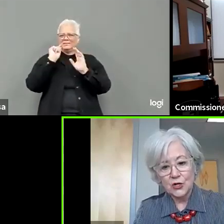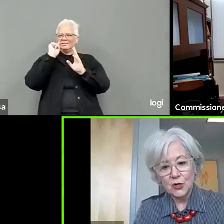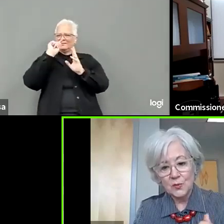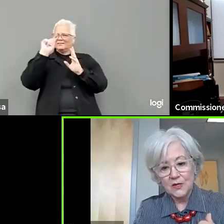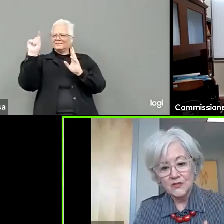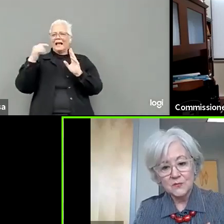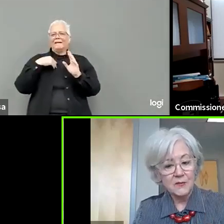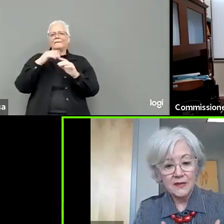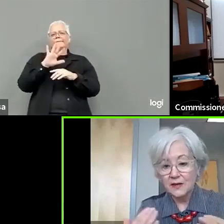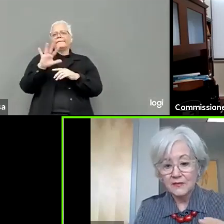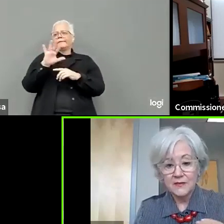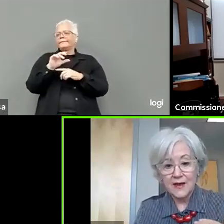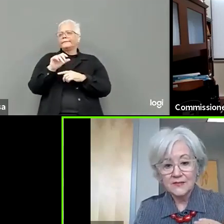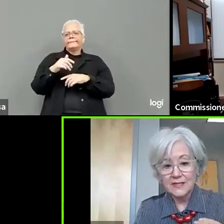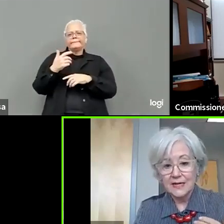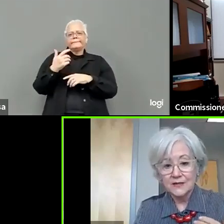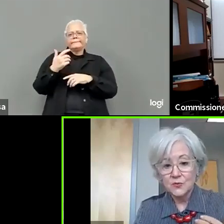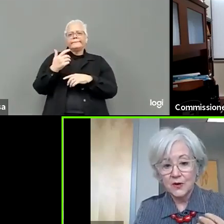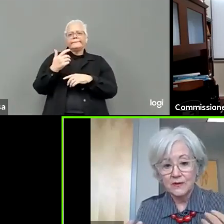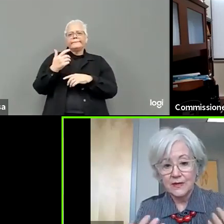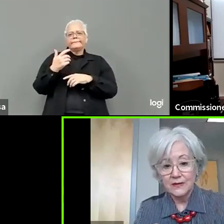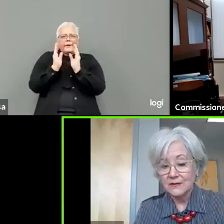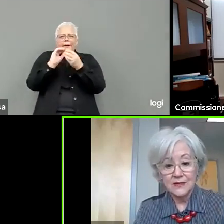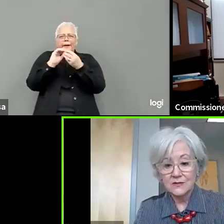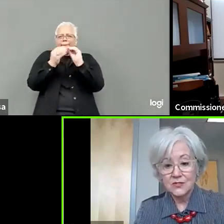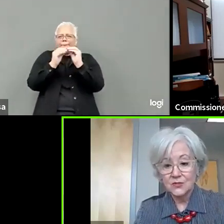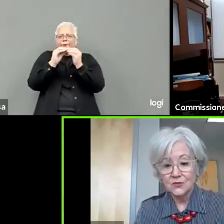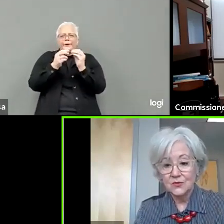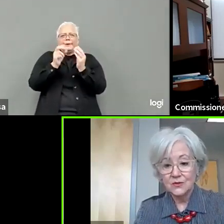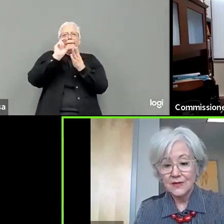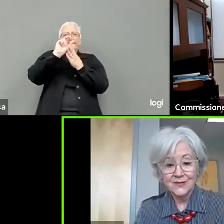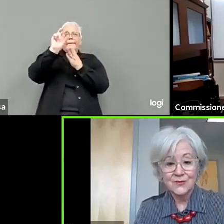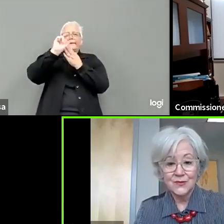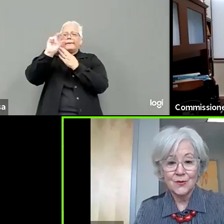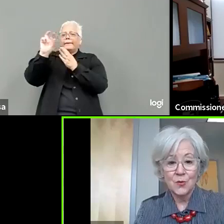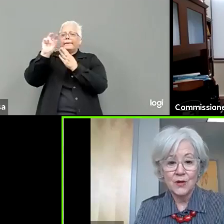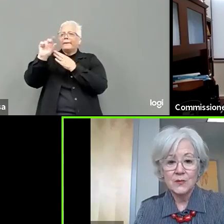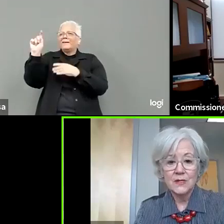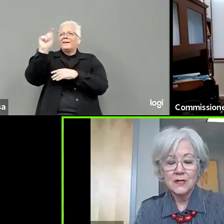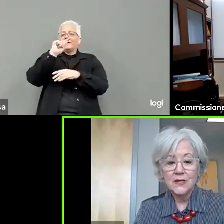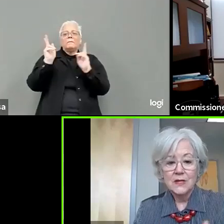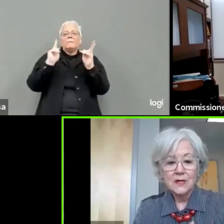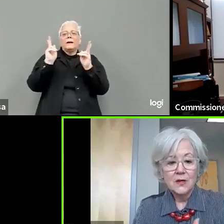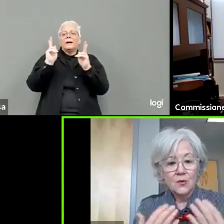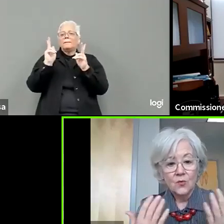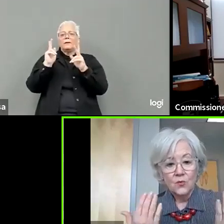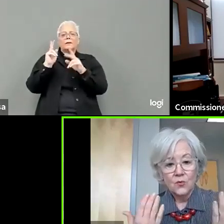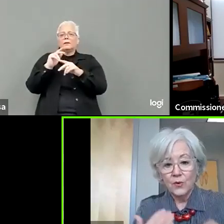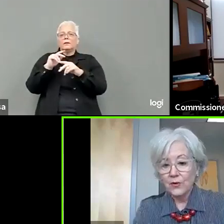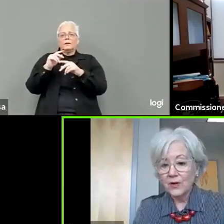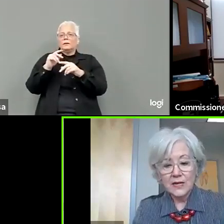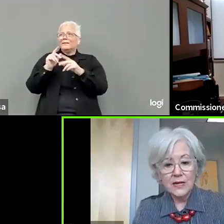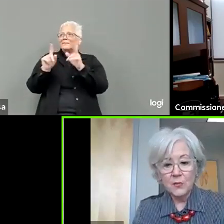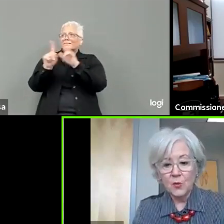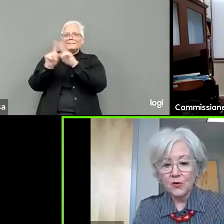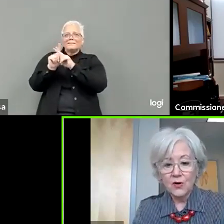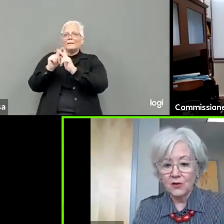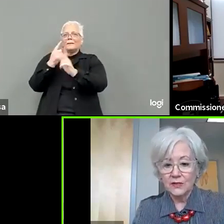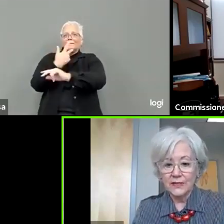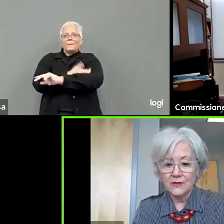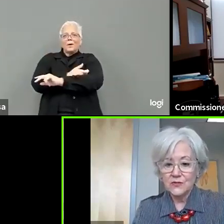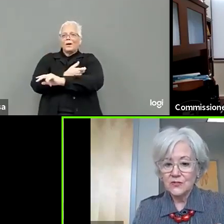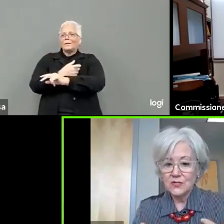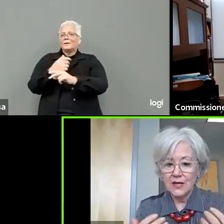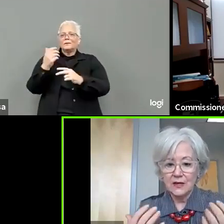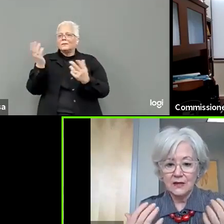fails to show because maybe they got the vaccine elsewhere and they didn't think to cancel their appointment, we're going to keep a will